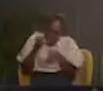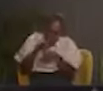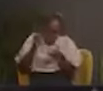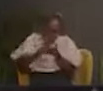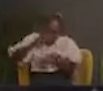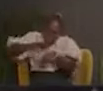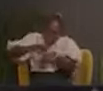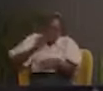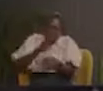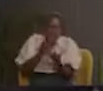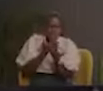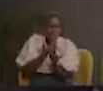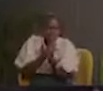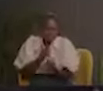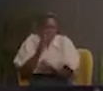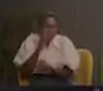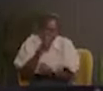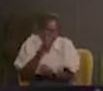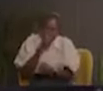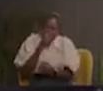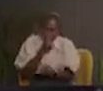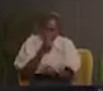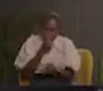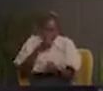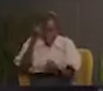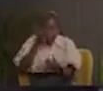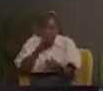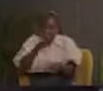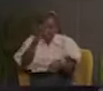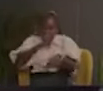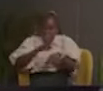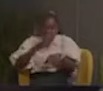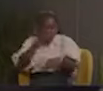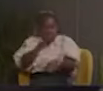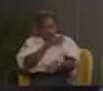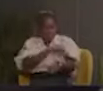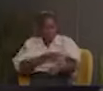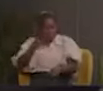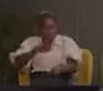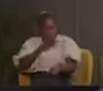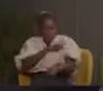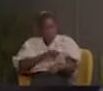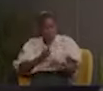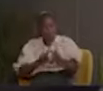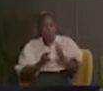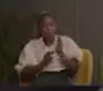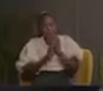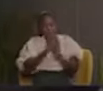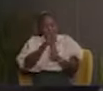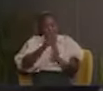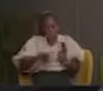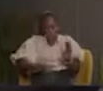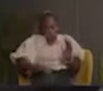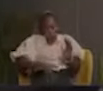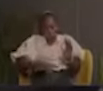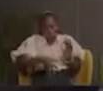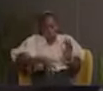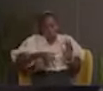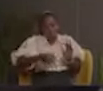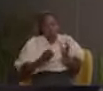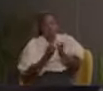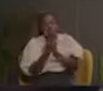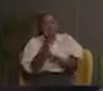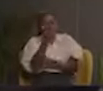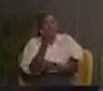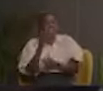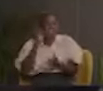but she will patiently endure. There is a time allocated for that baby to be matured in her womb, and she has to wait. And when it is that